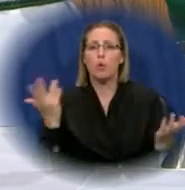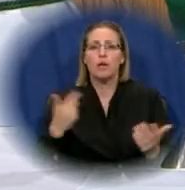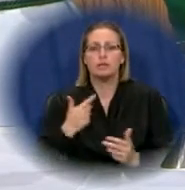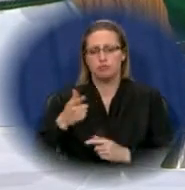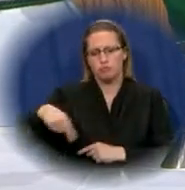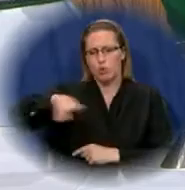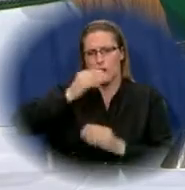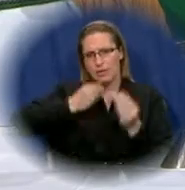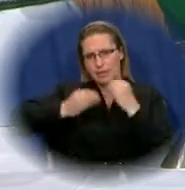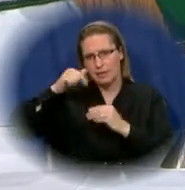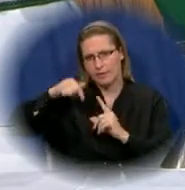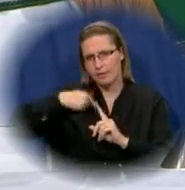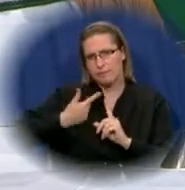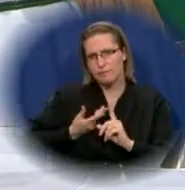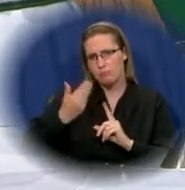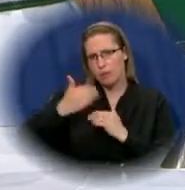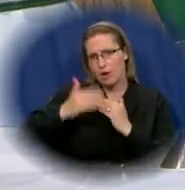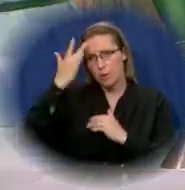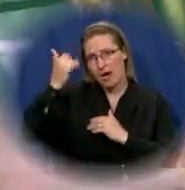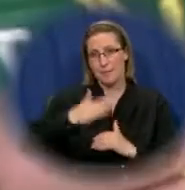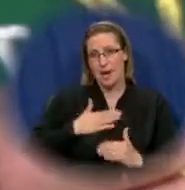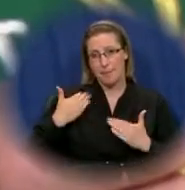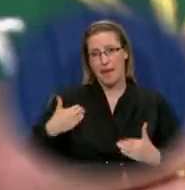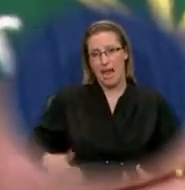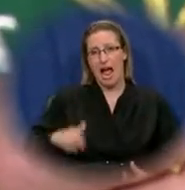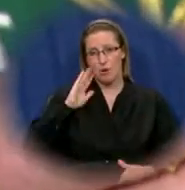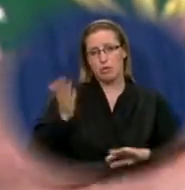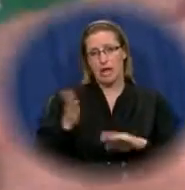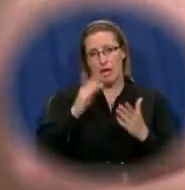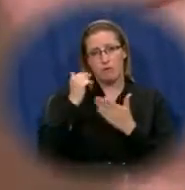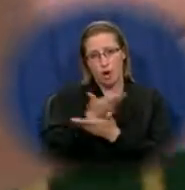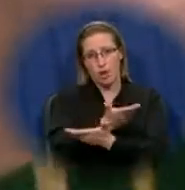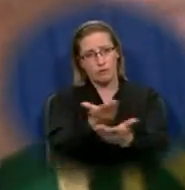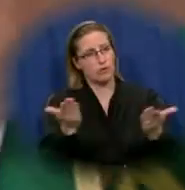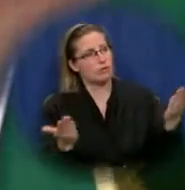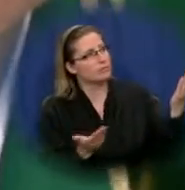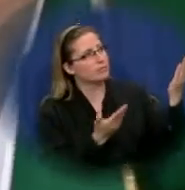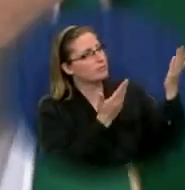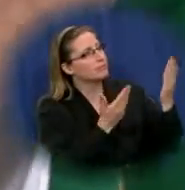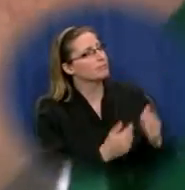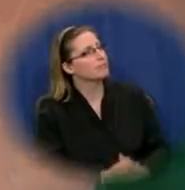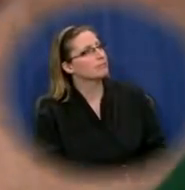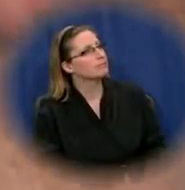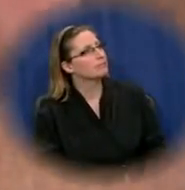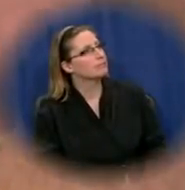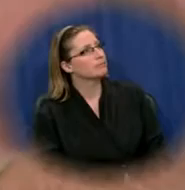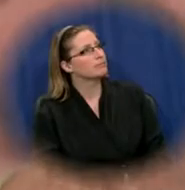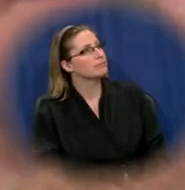of you, and eat of it, for this is my body, which will be given up for you."